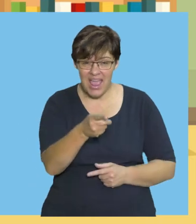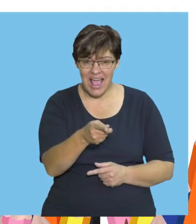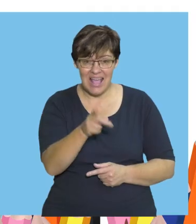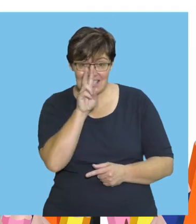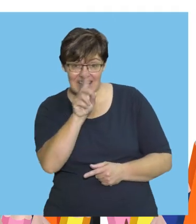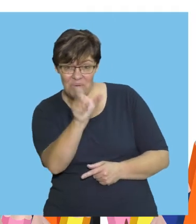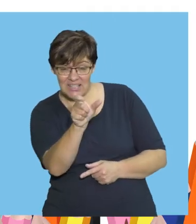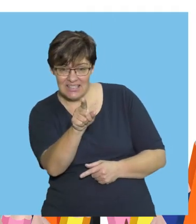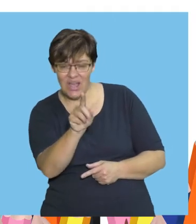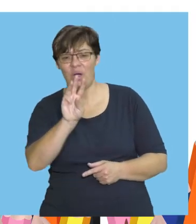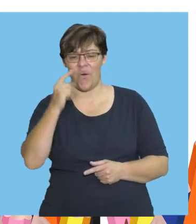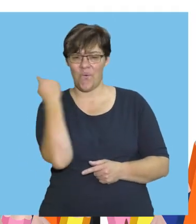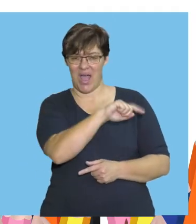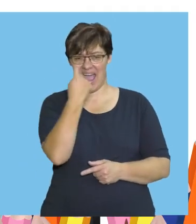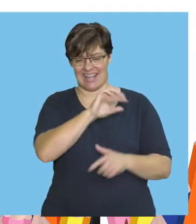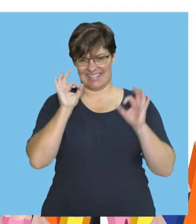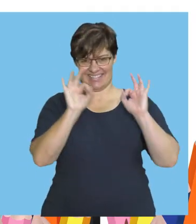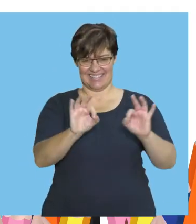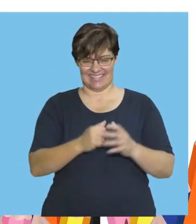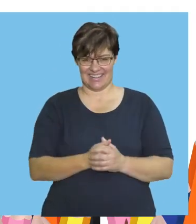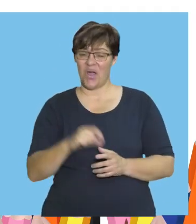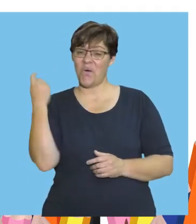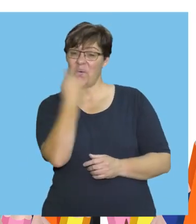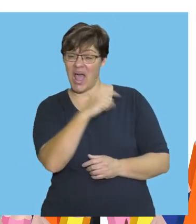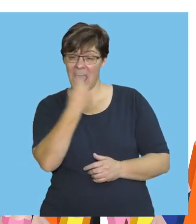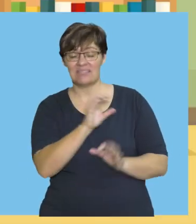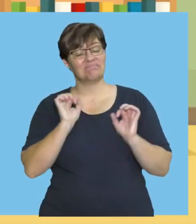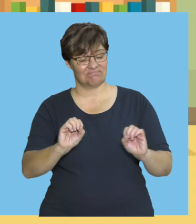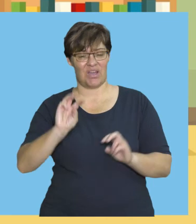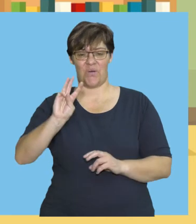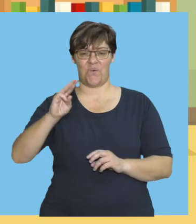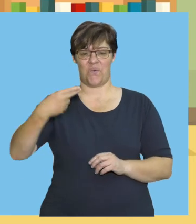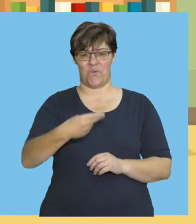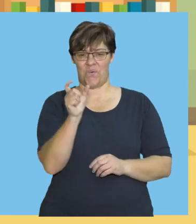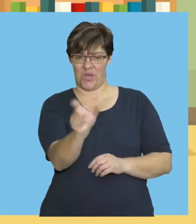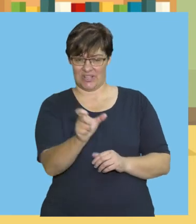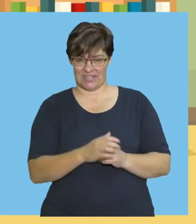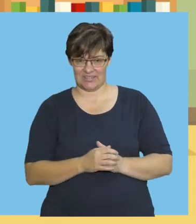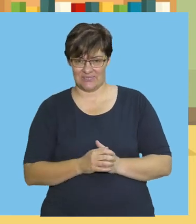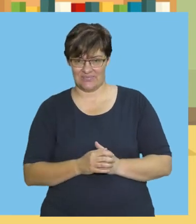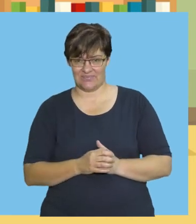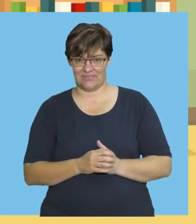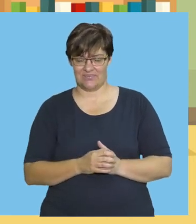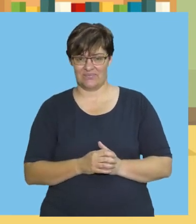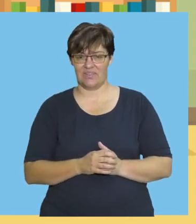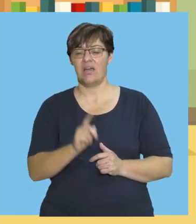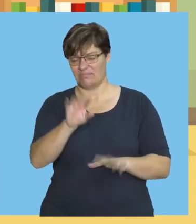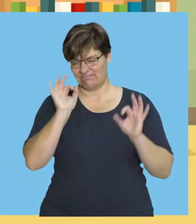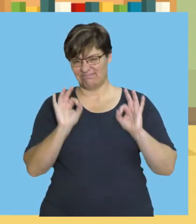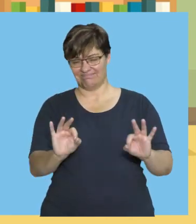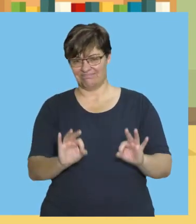word? White. Lovely. White is the word in that sentence. You've got